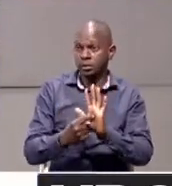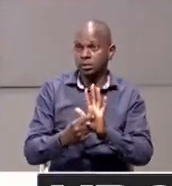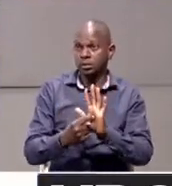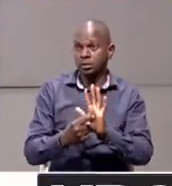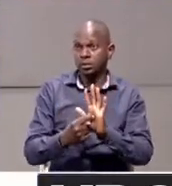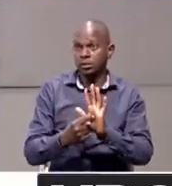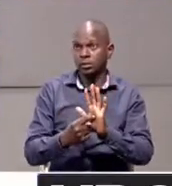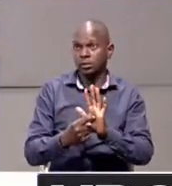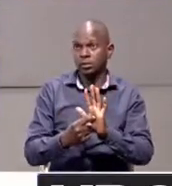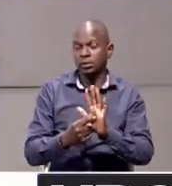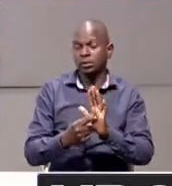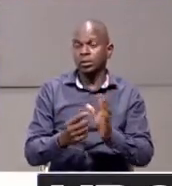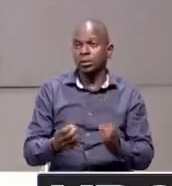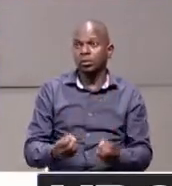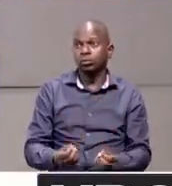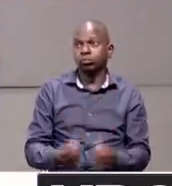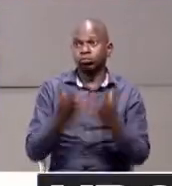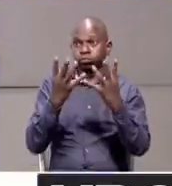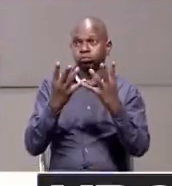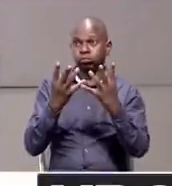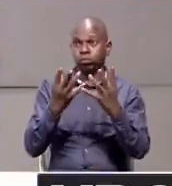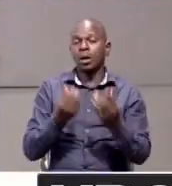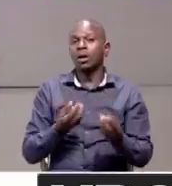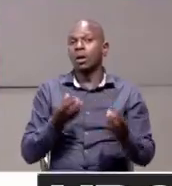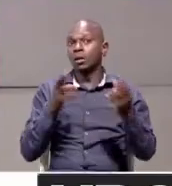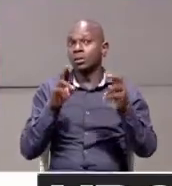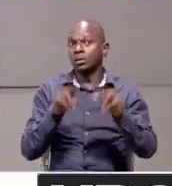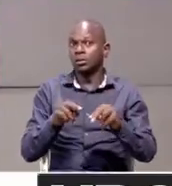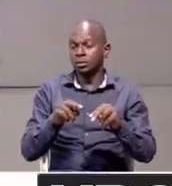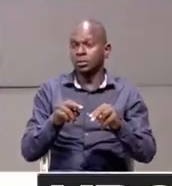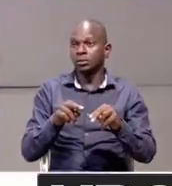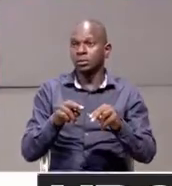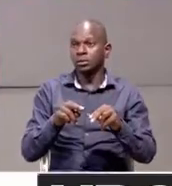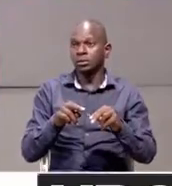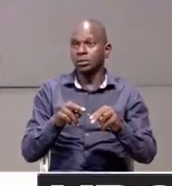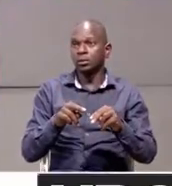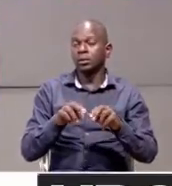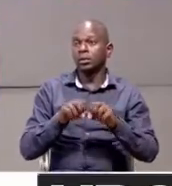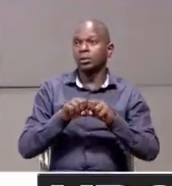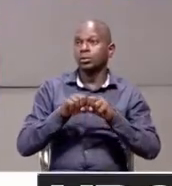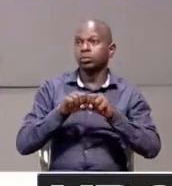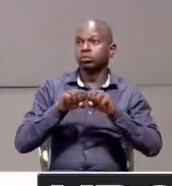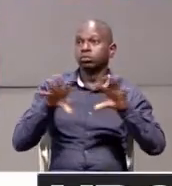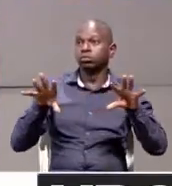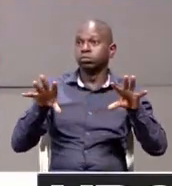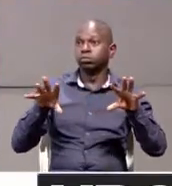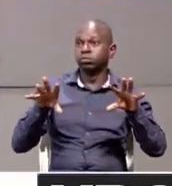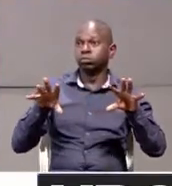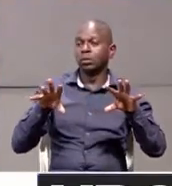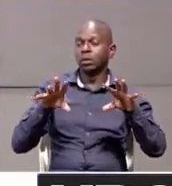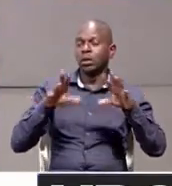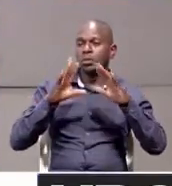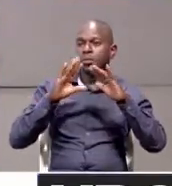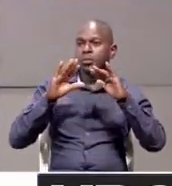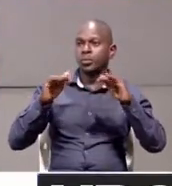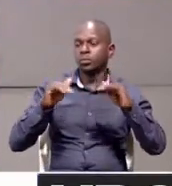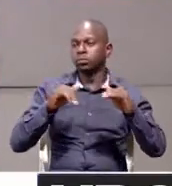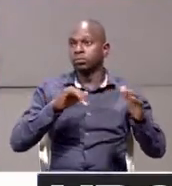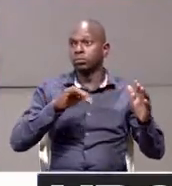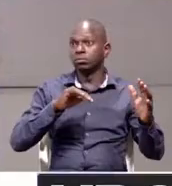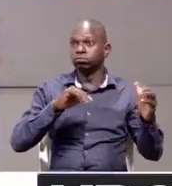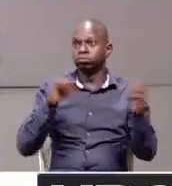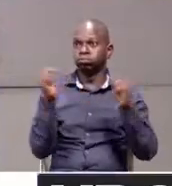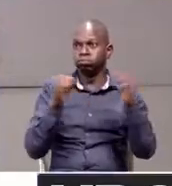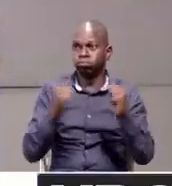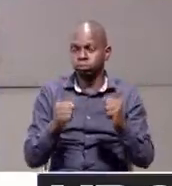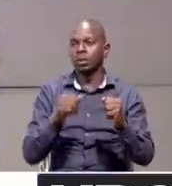there are signs that a volcanic eruption is going to happen. That is, there is emission of gases, there is smoke, there are earthquakes. So when people see